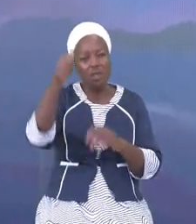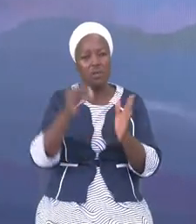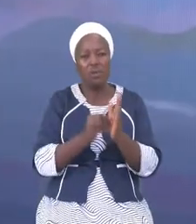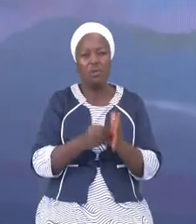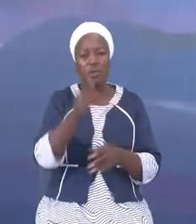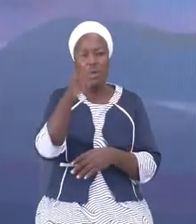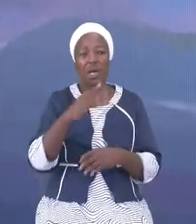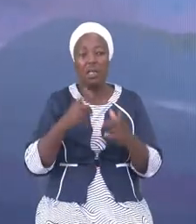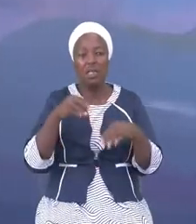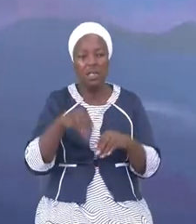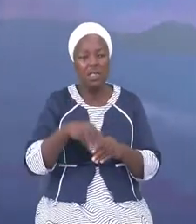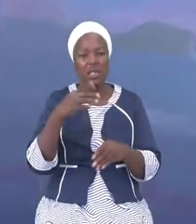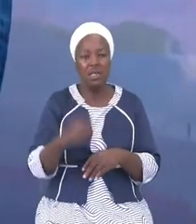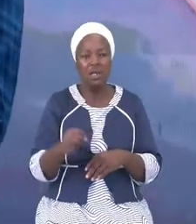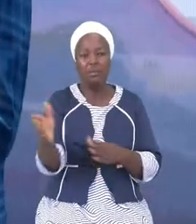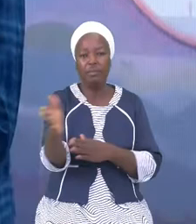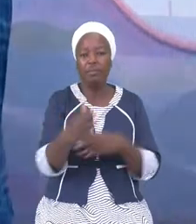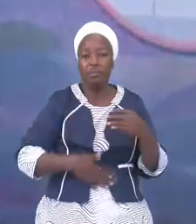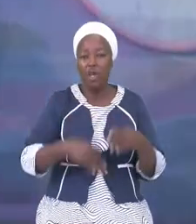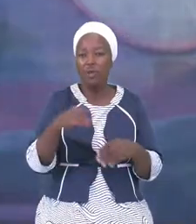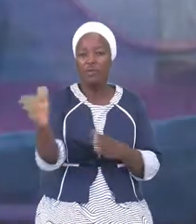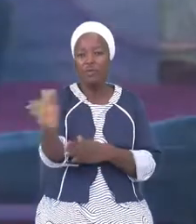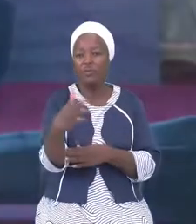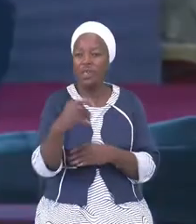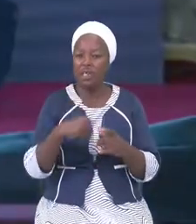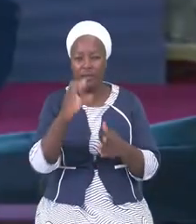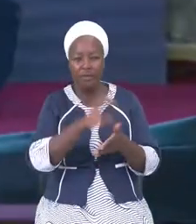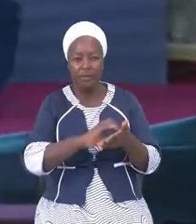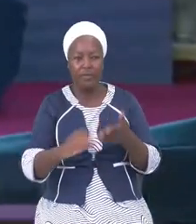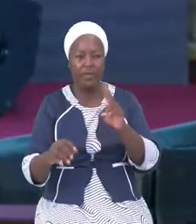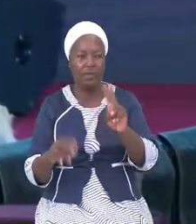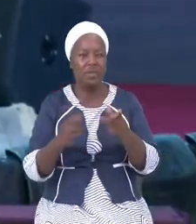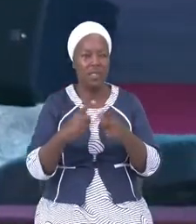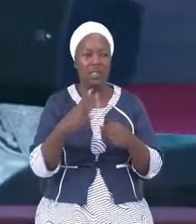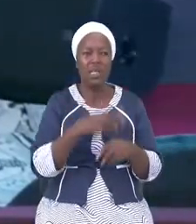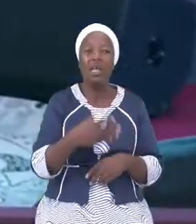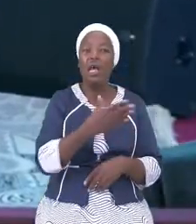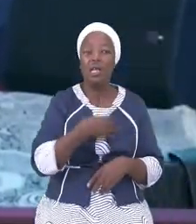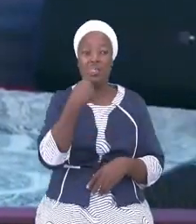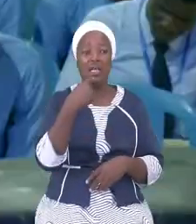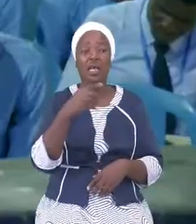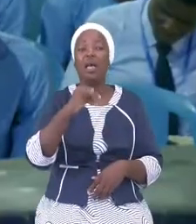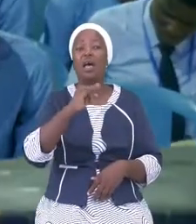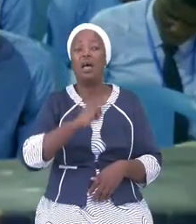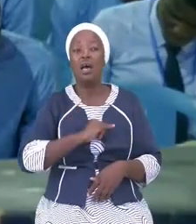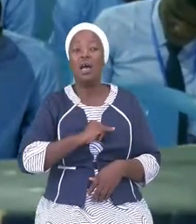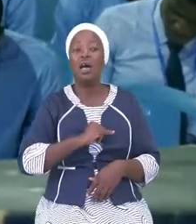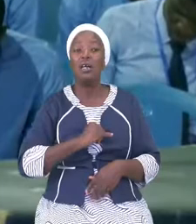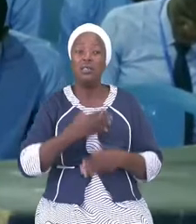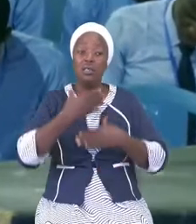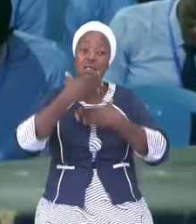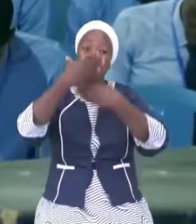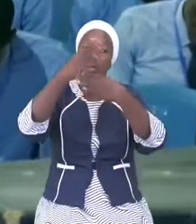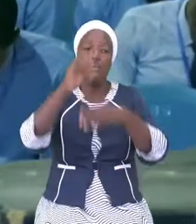then he says in verse 2. Look at verse 2 there, and said, I cried by reason of